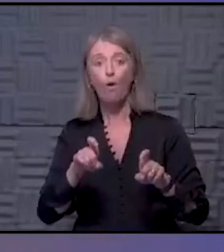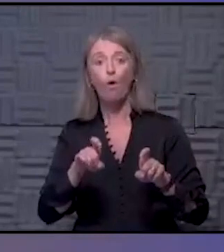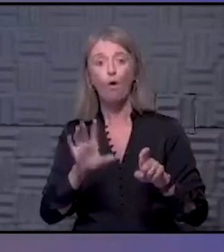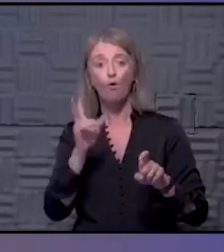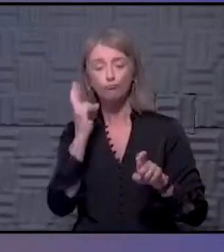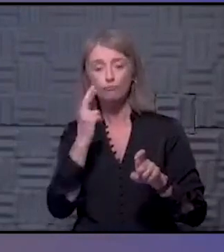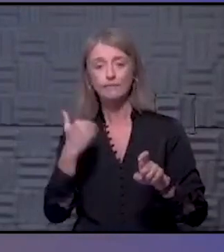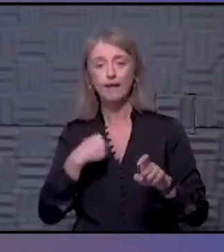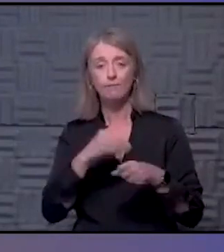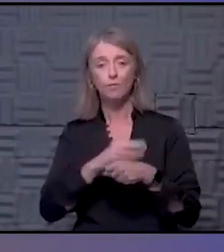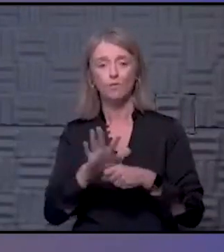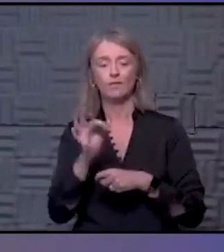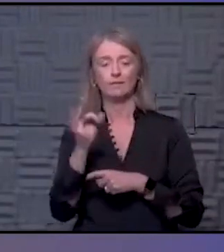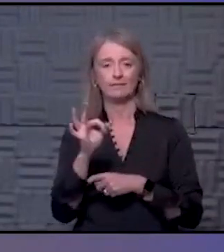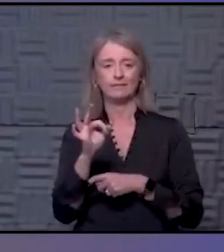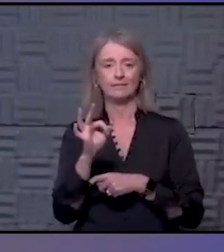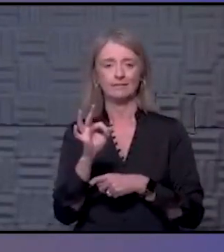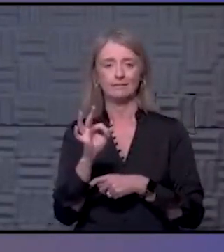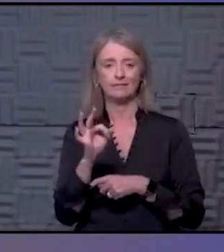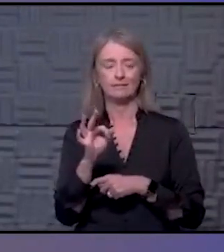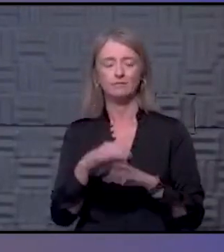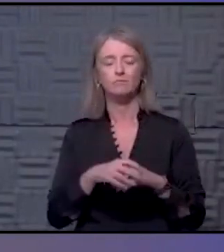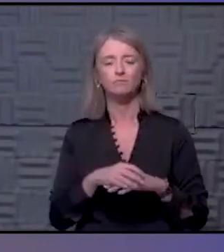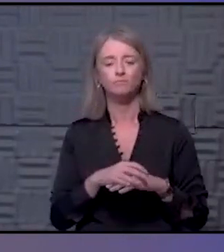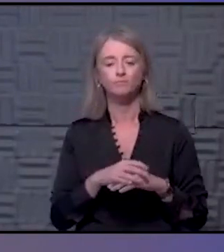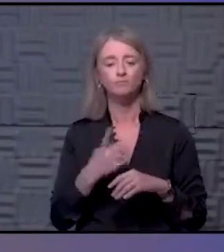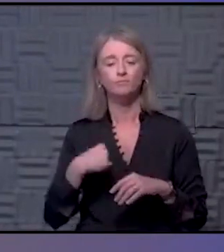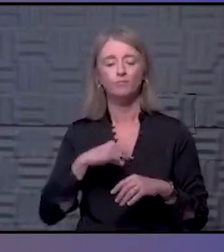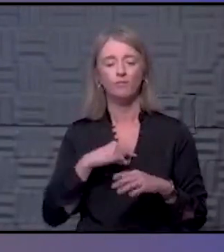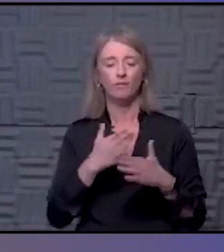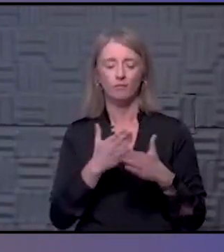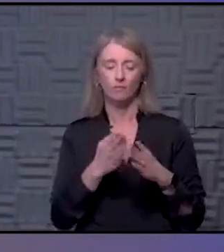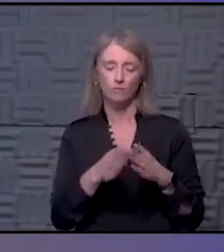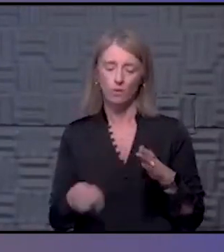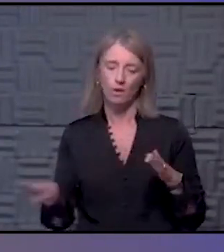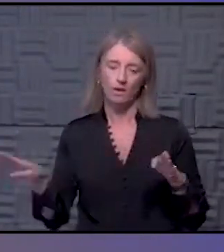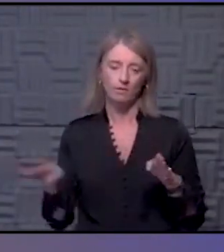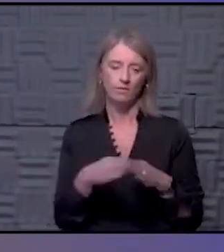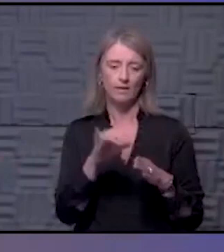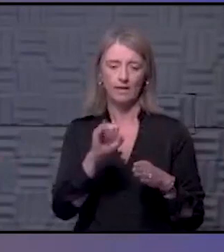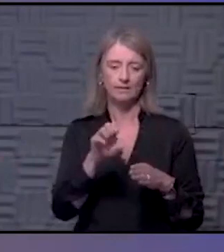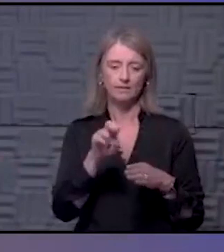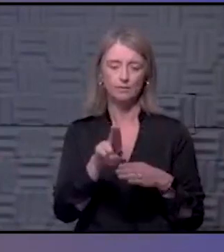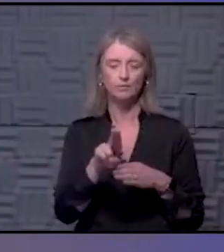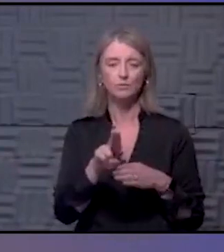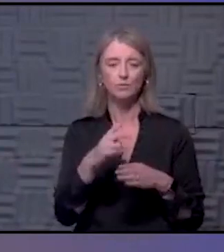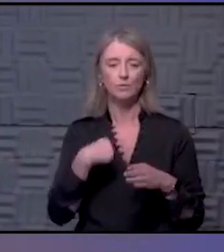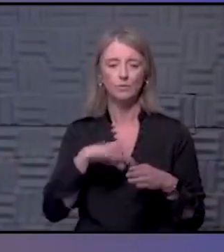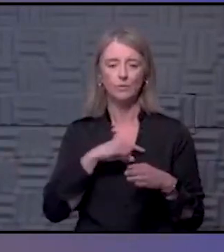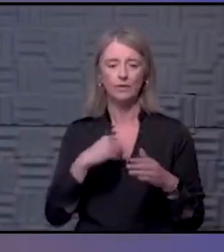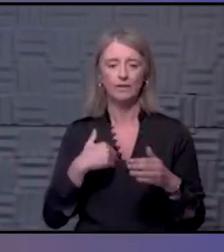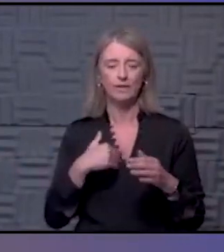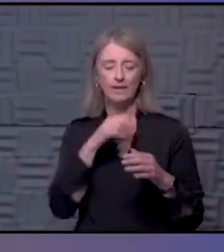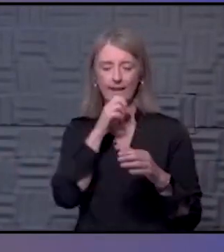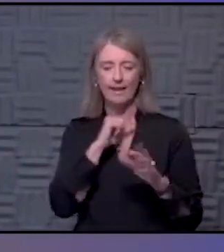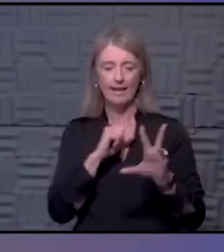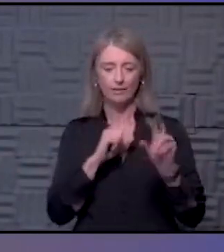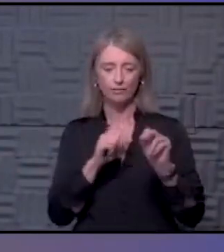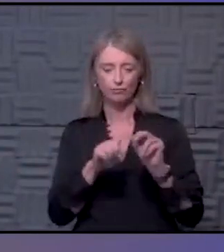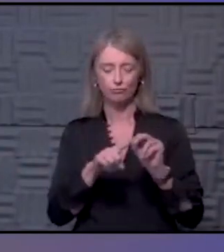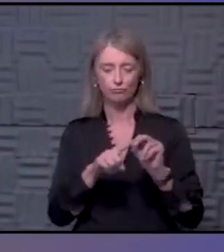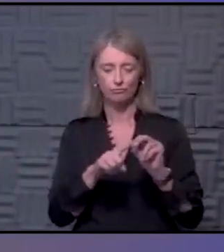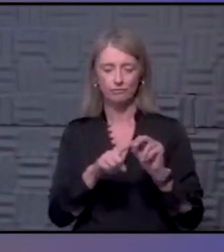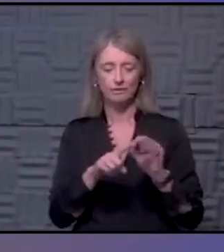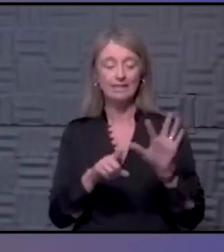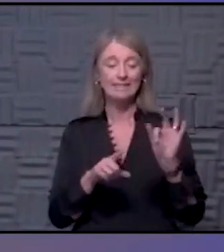COVID positive. So it's we have a wide variety. Even within our ICU right now, we have age 30 up,